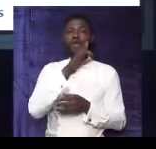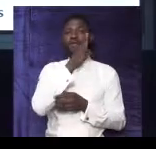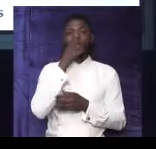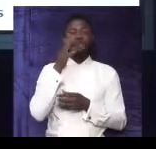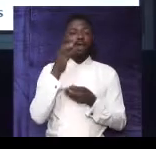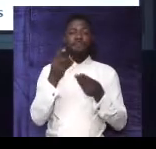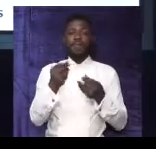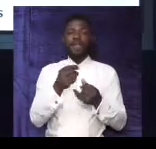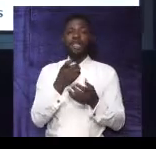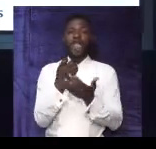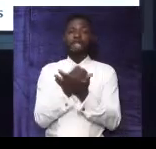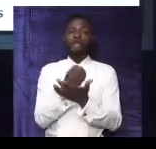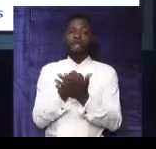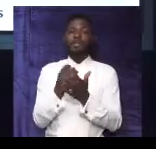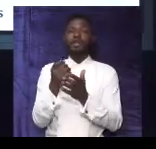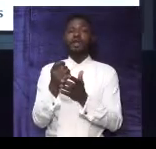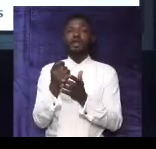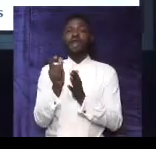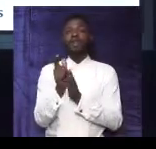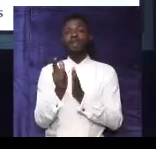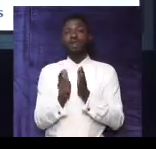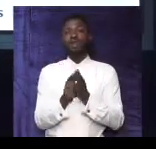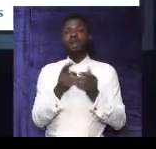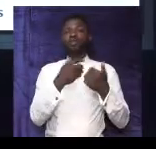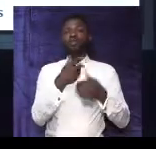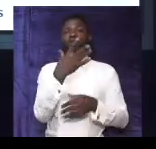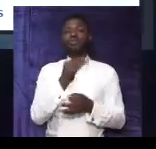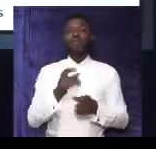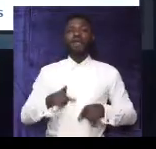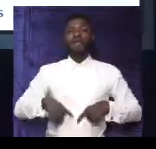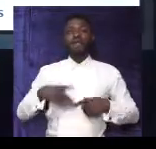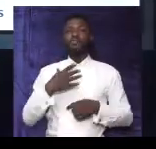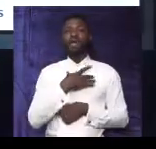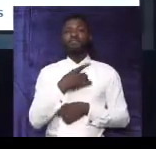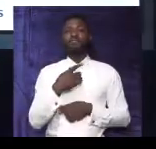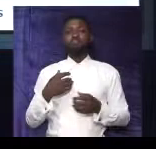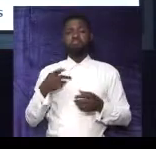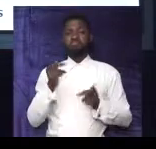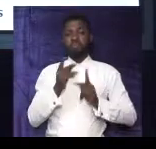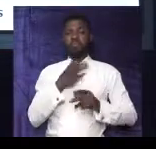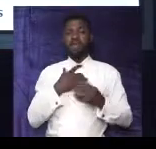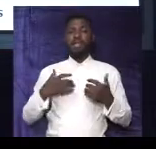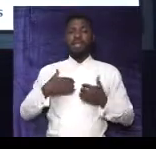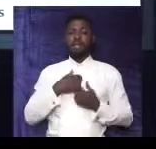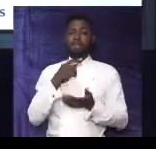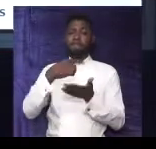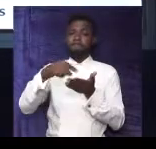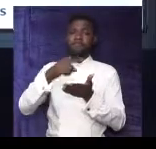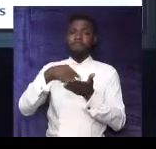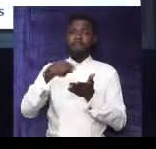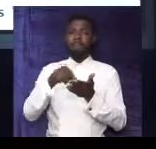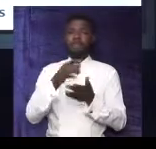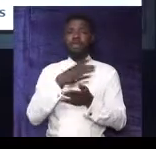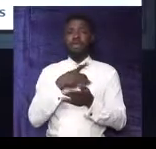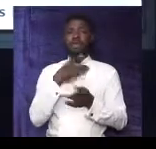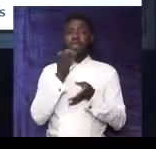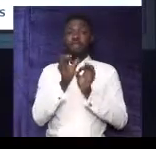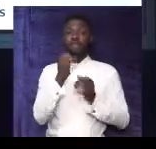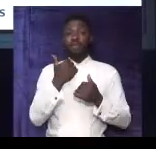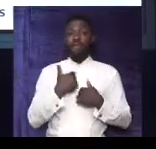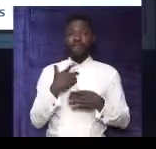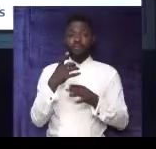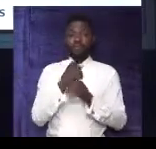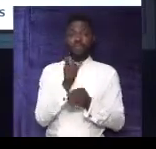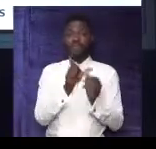farmlands, economic loss, loss of lives of people and animals. Mark accordingly and score yourself. If